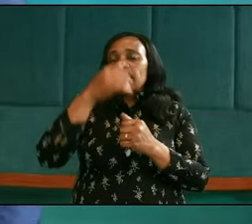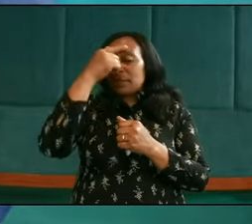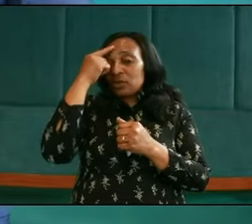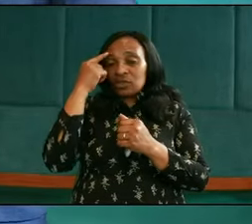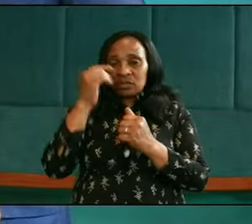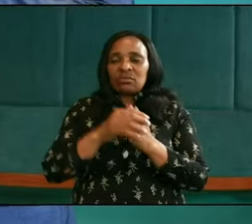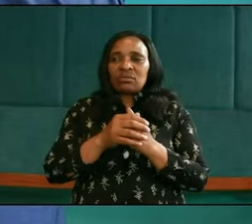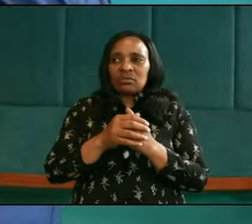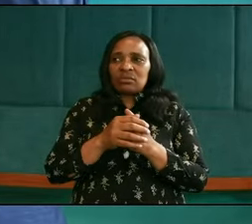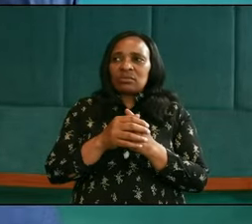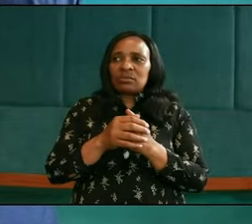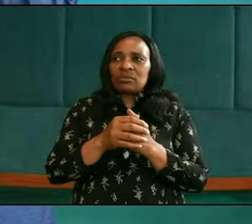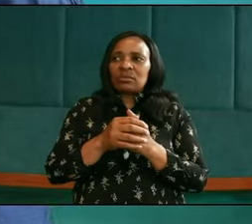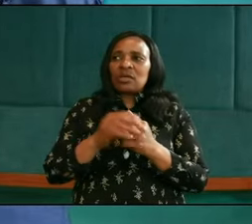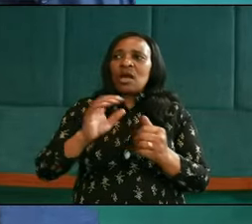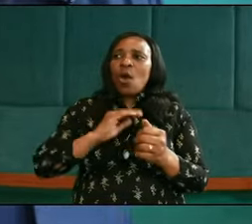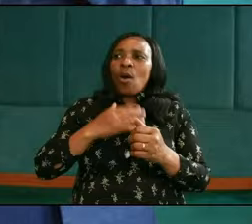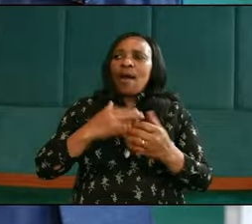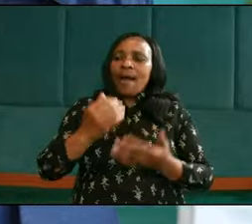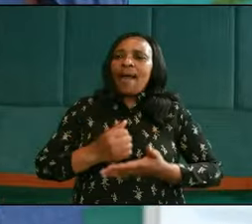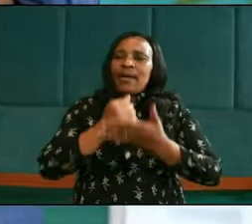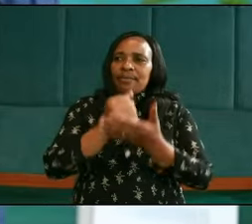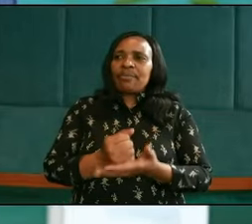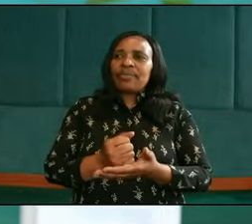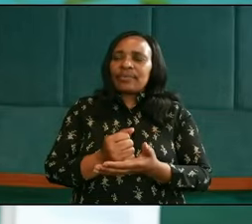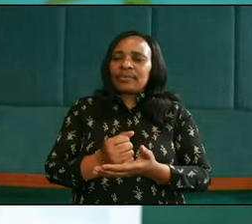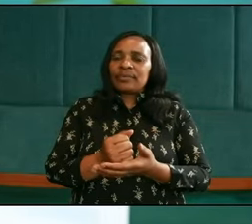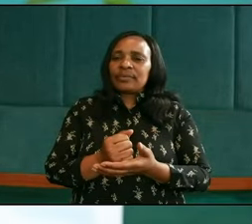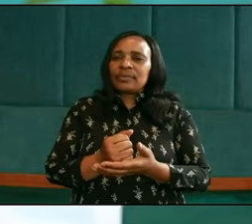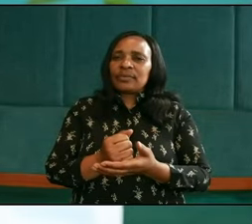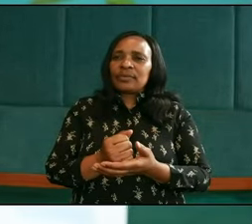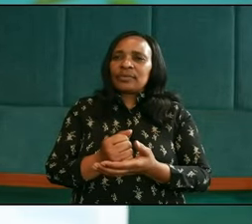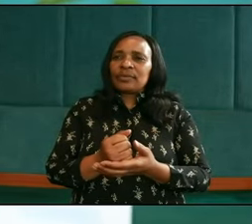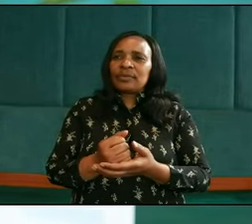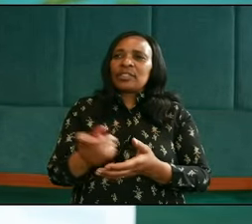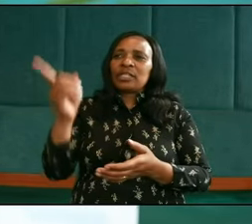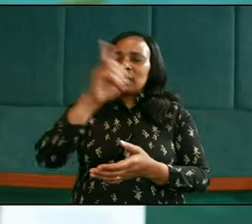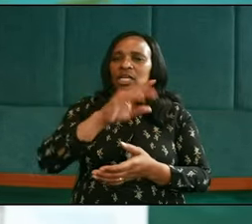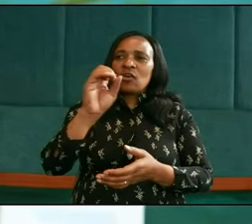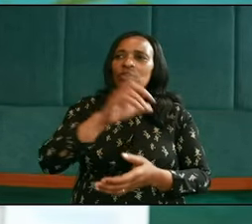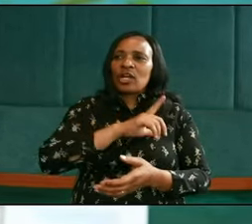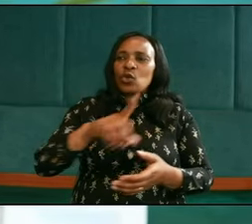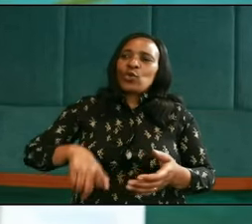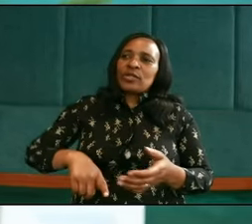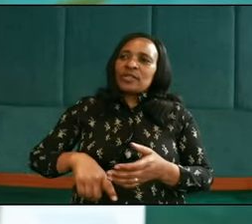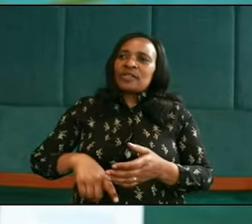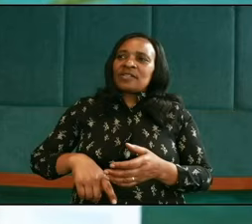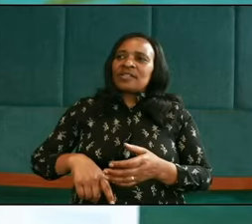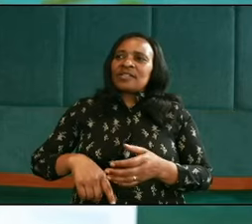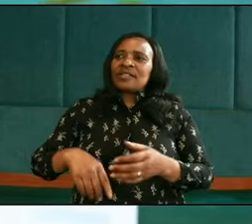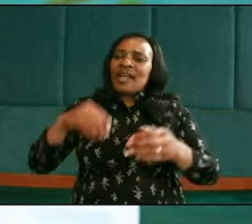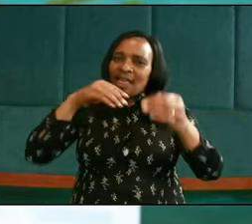Because our help is the name of the Lord. We are